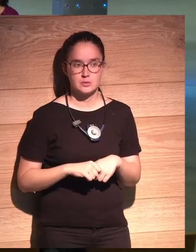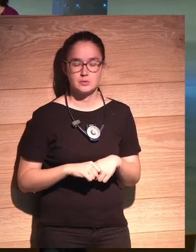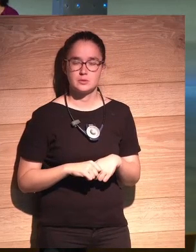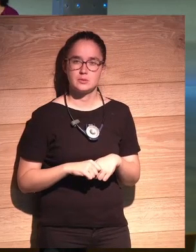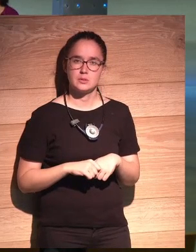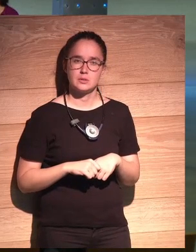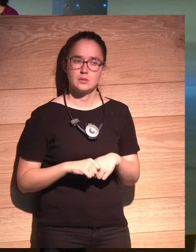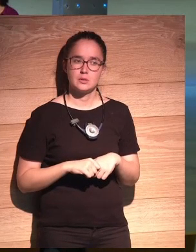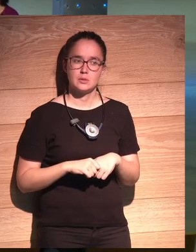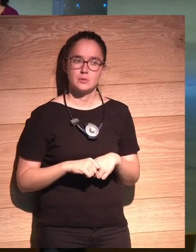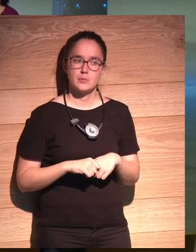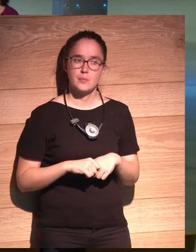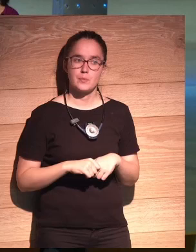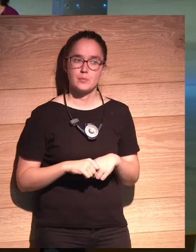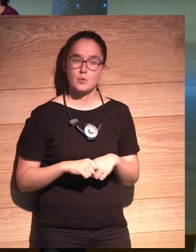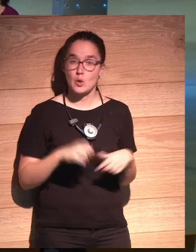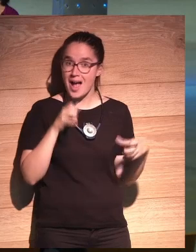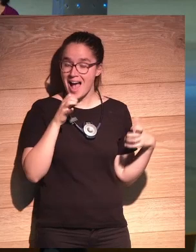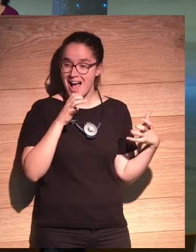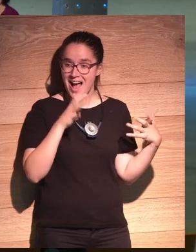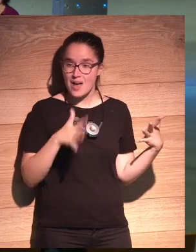mobilization of sustainability in cities?